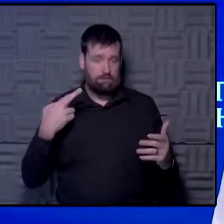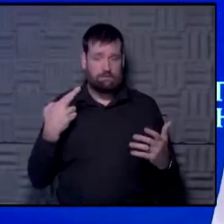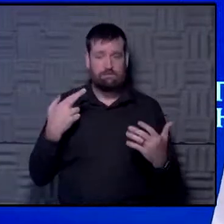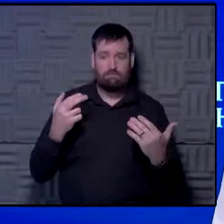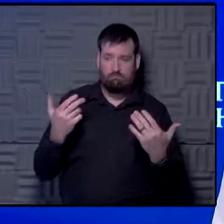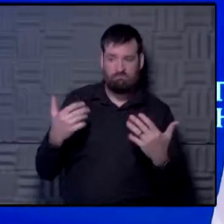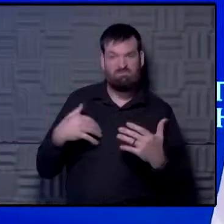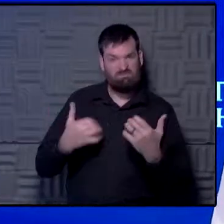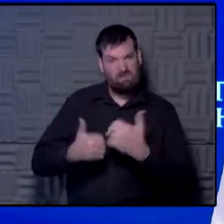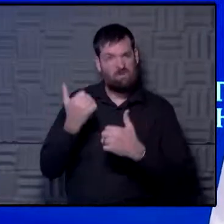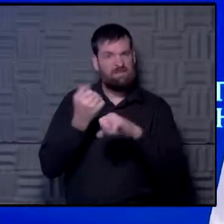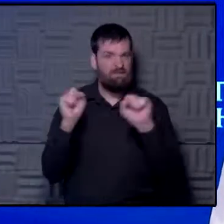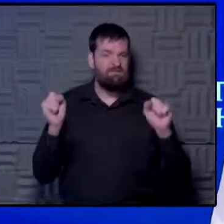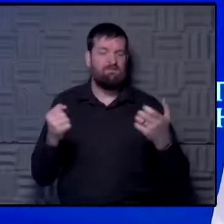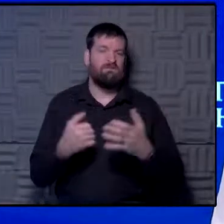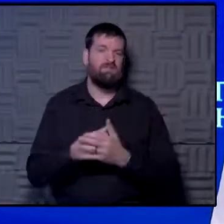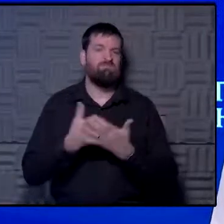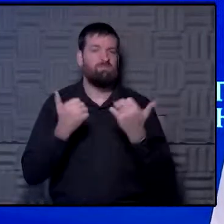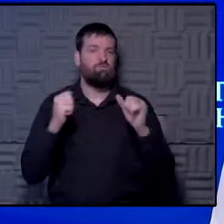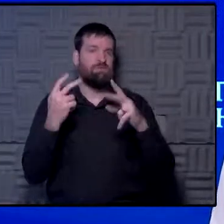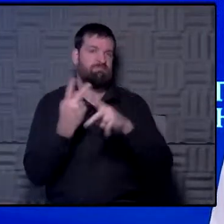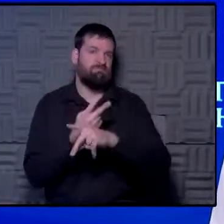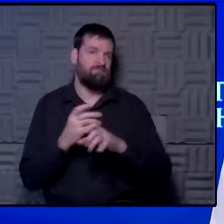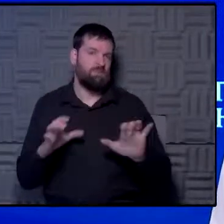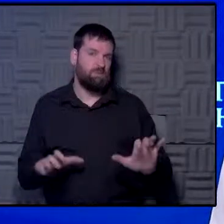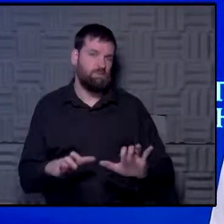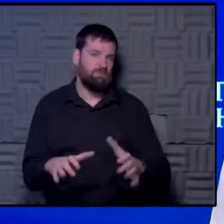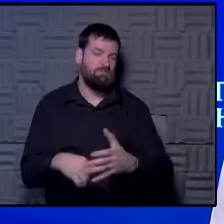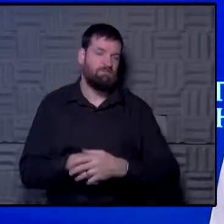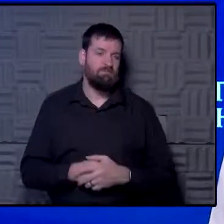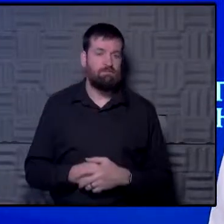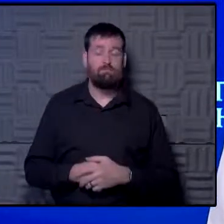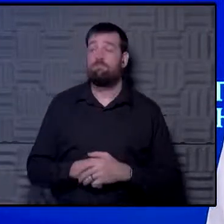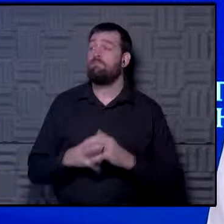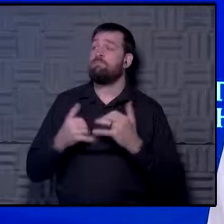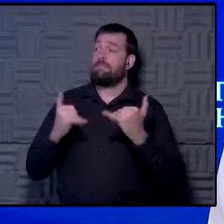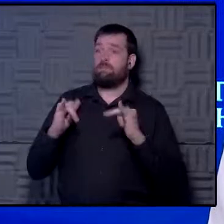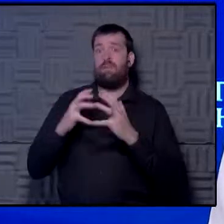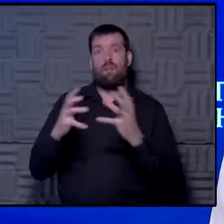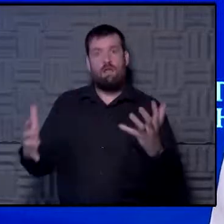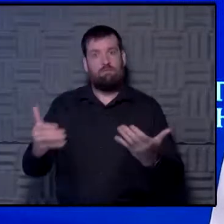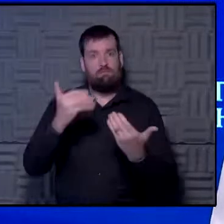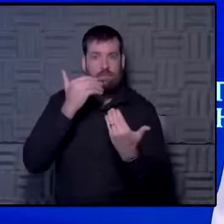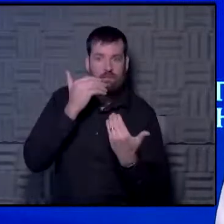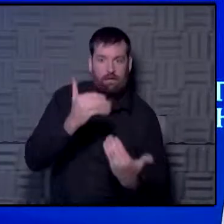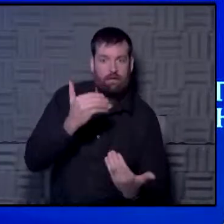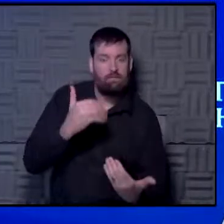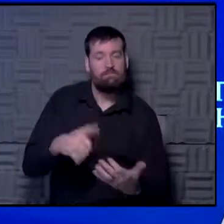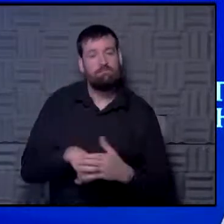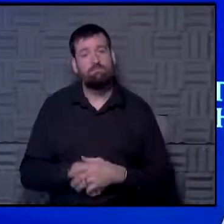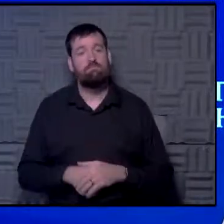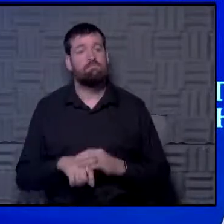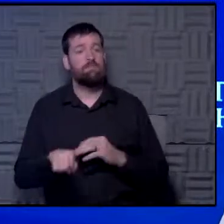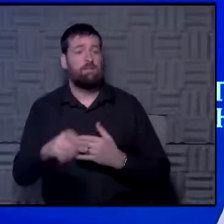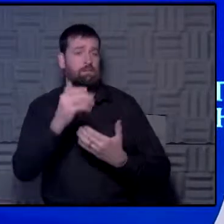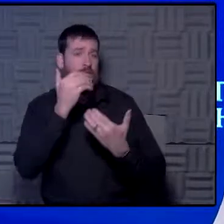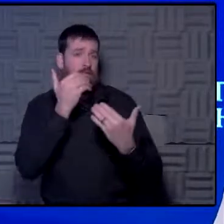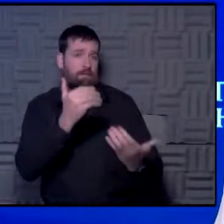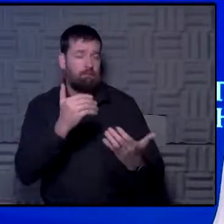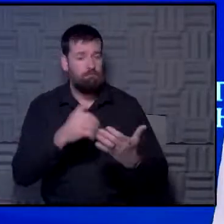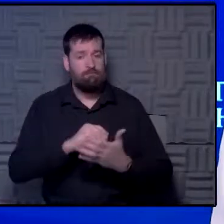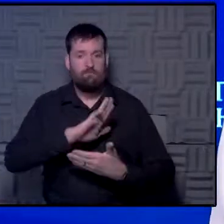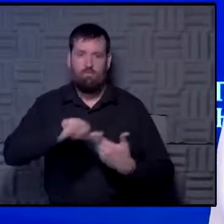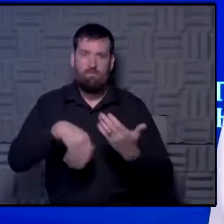that'll be the safest, and try and do it like that. And I think still a lot to be thankful for. I think we need to be thankful for all